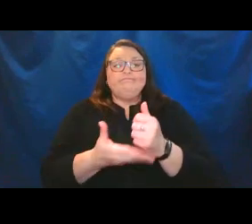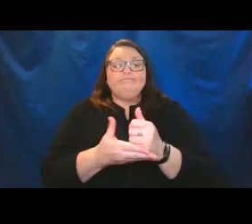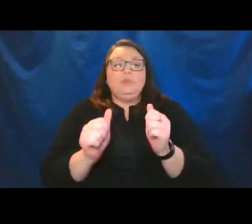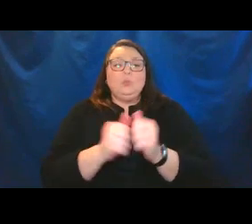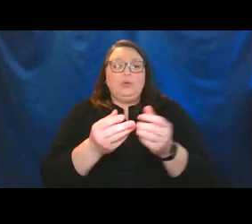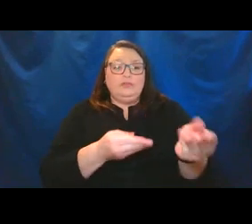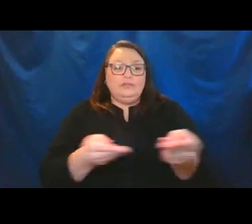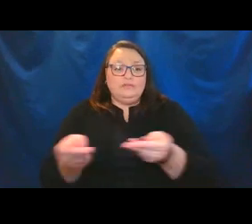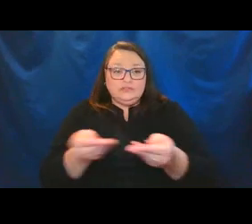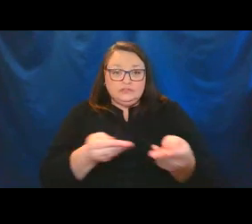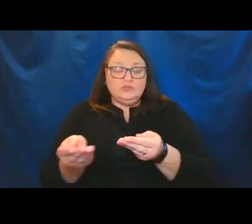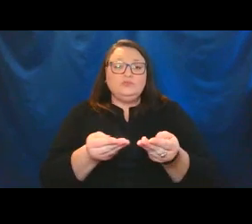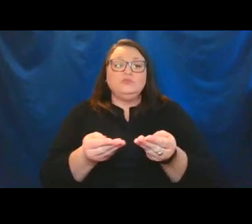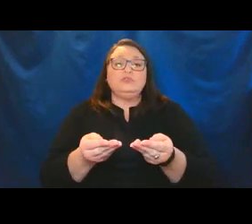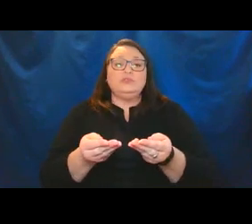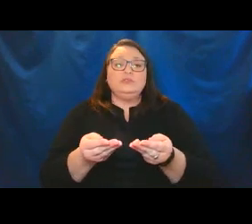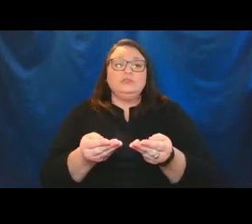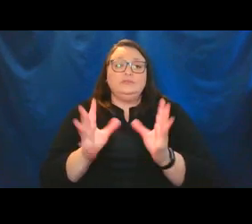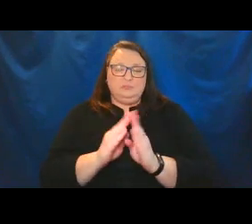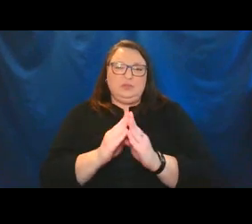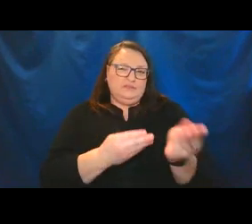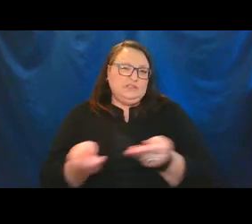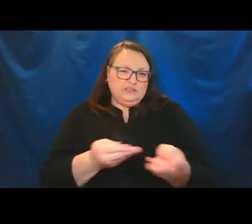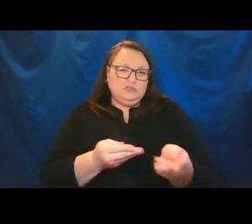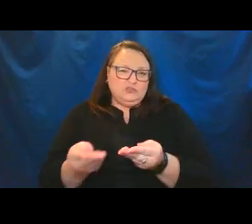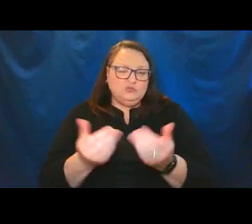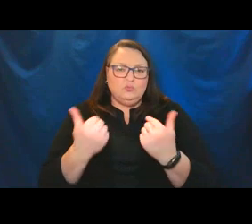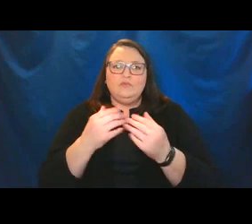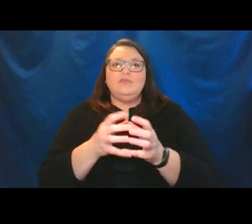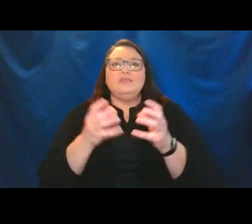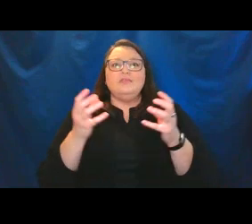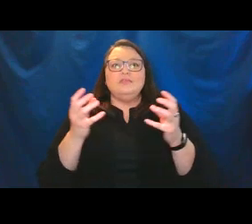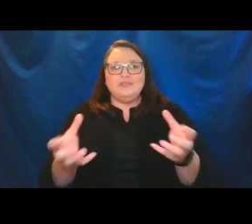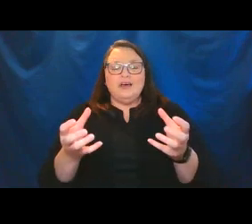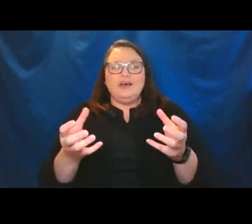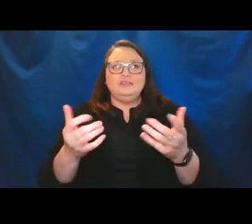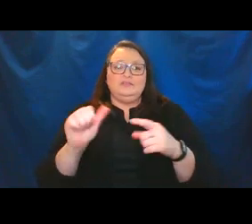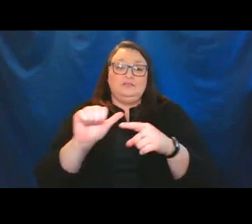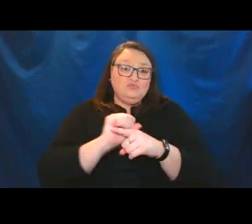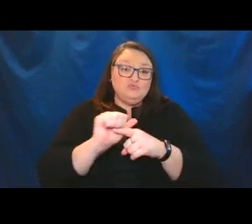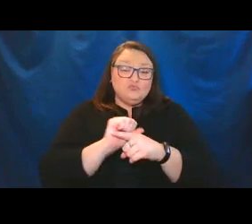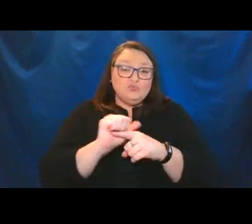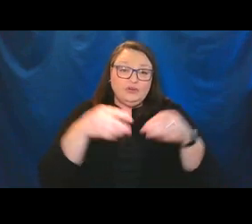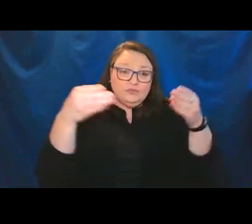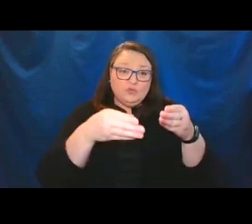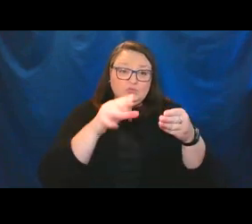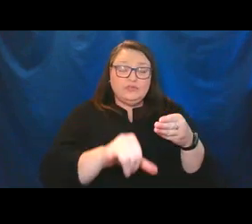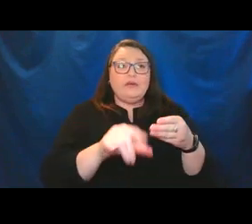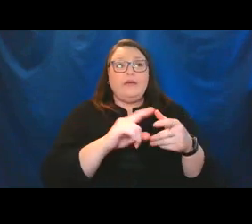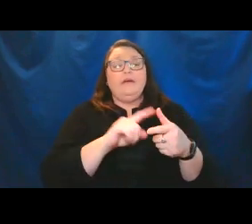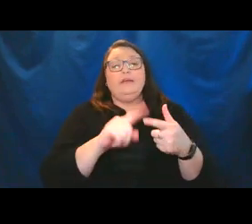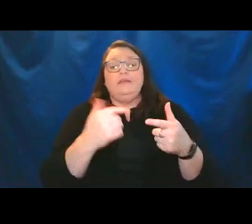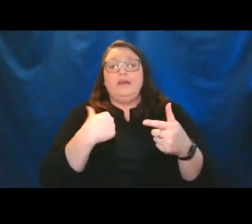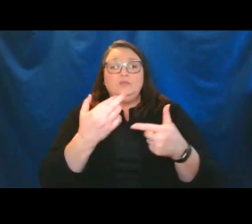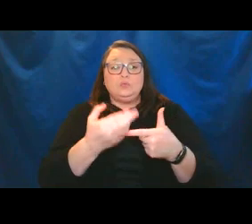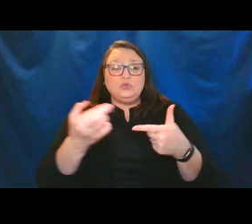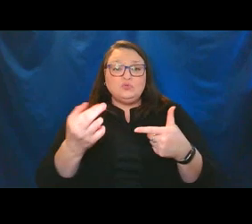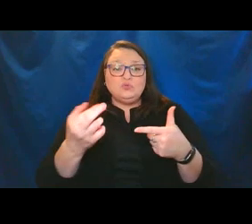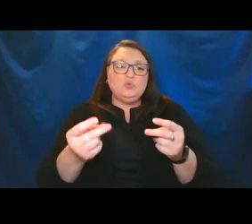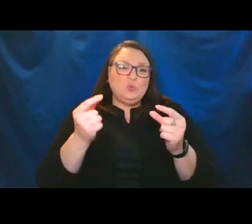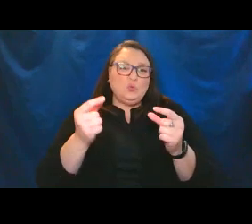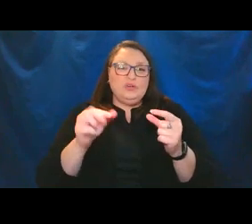and meeting facilitation. So we have training built around it. We have lots of resources, quick references built